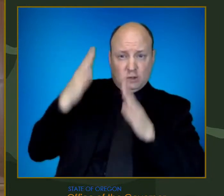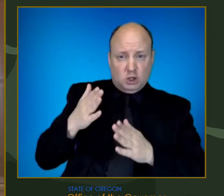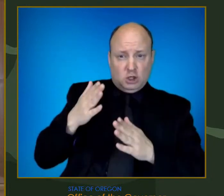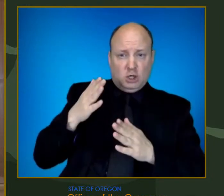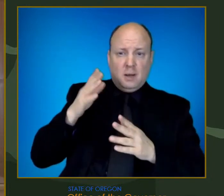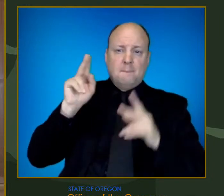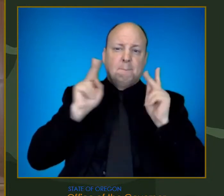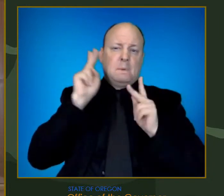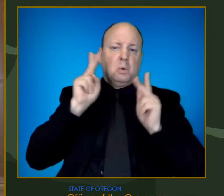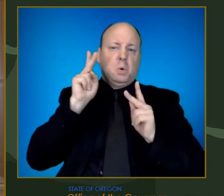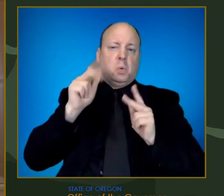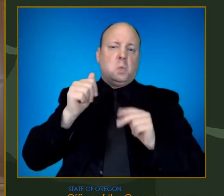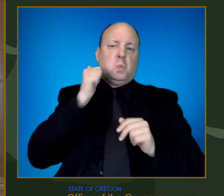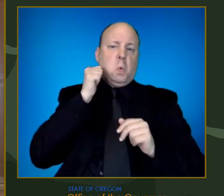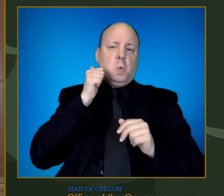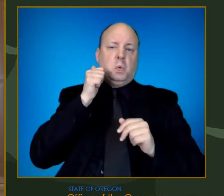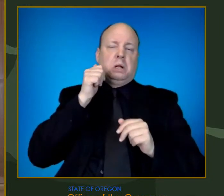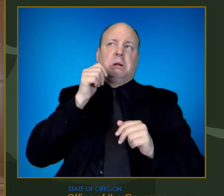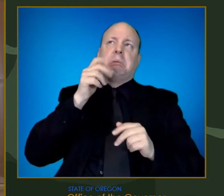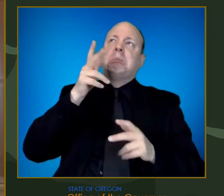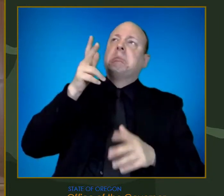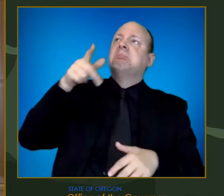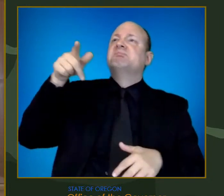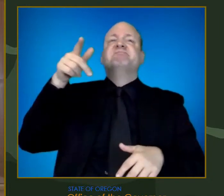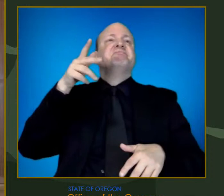it just a general need to protect the economy?